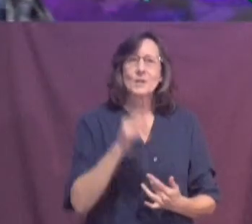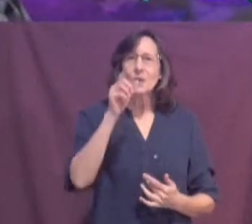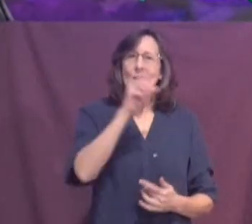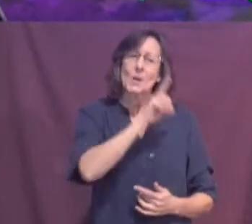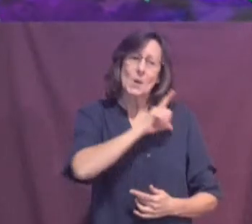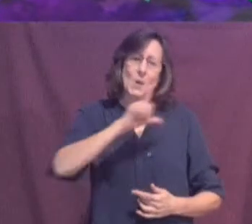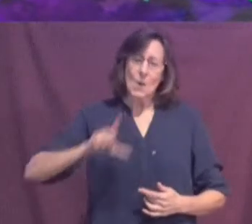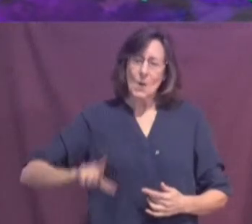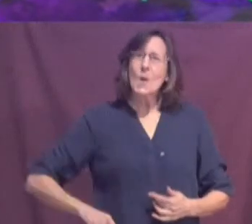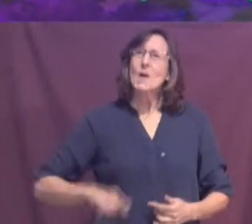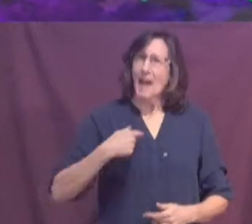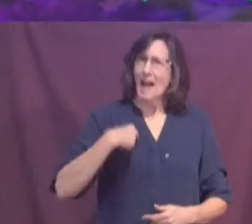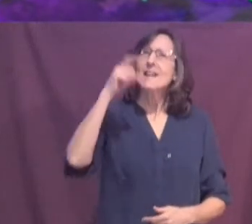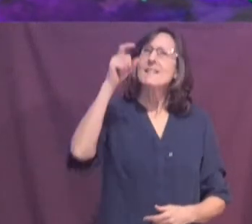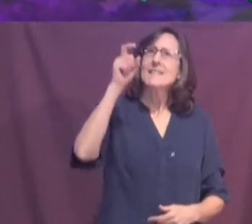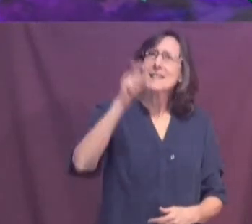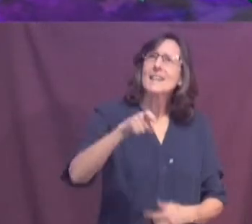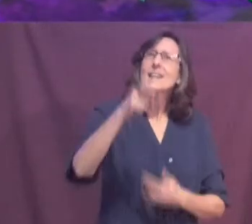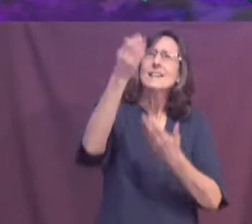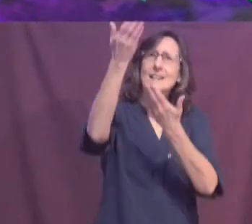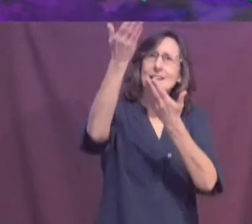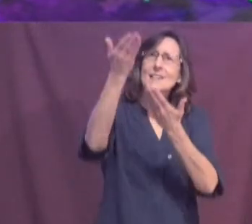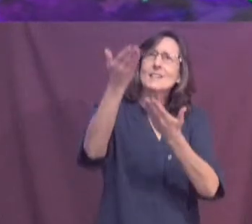Lord, I need you.